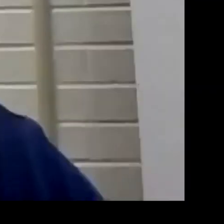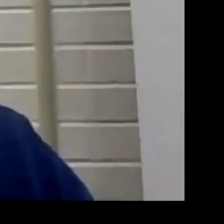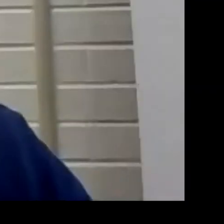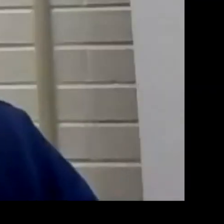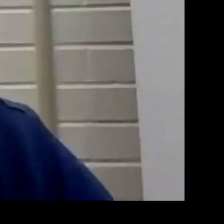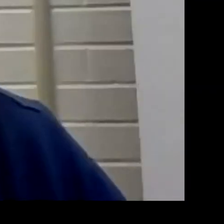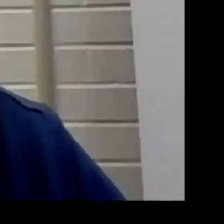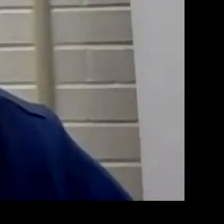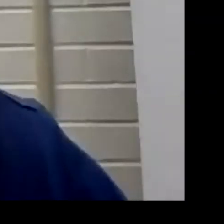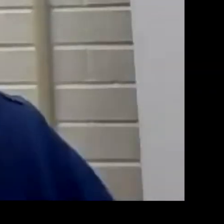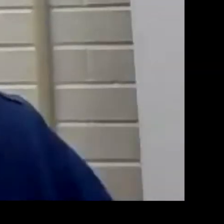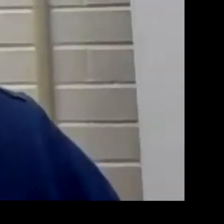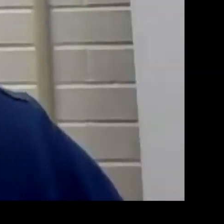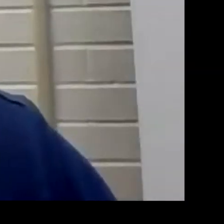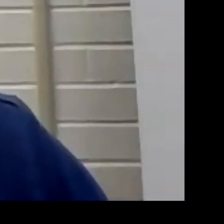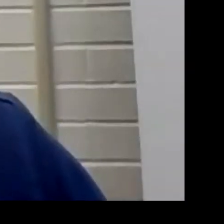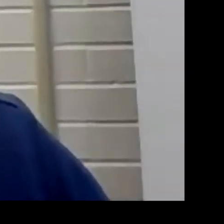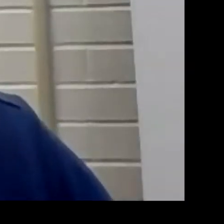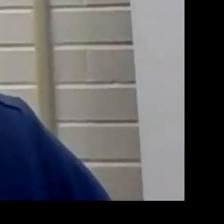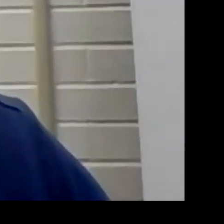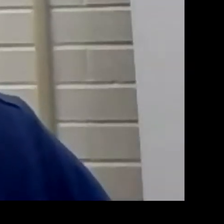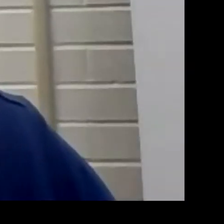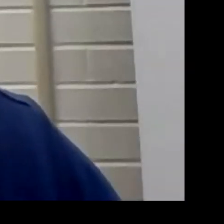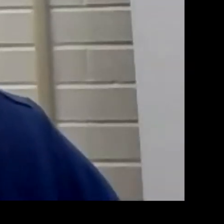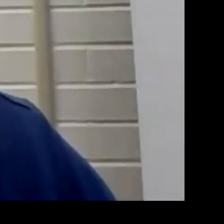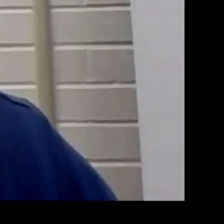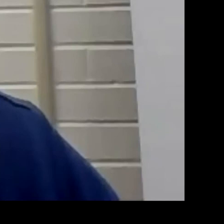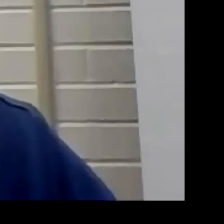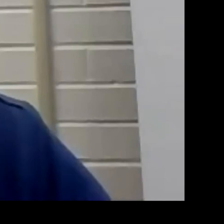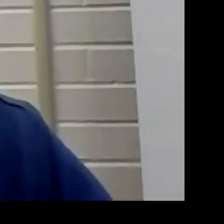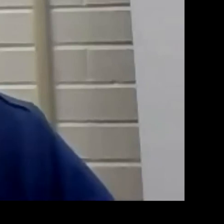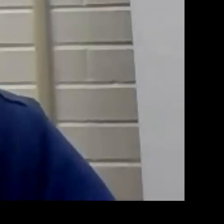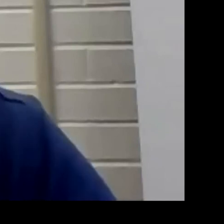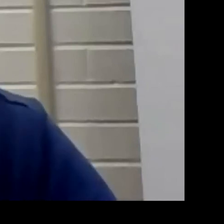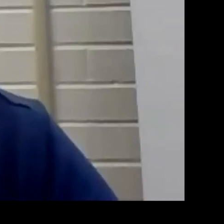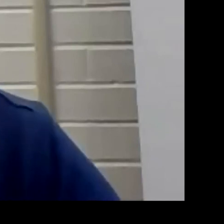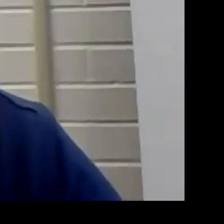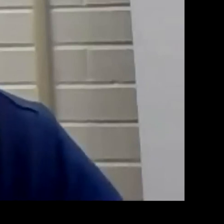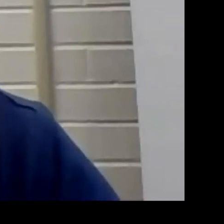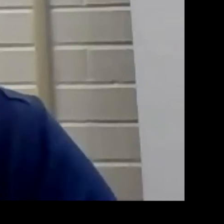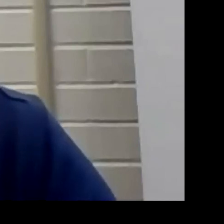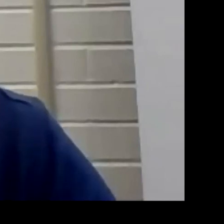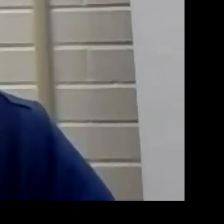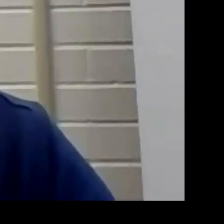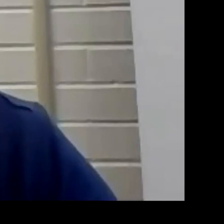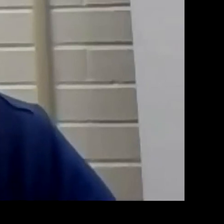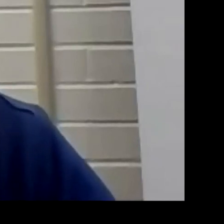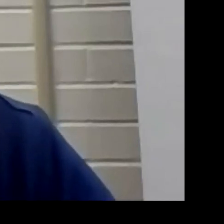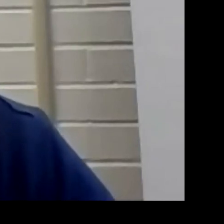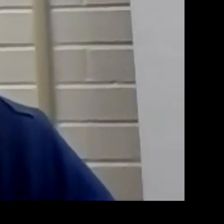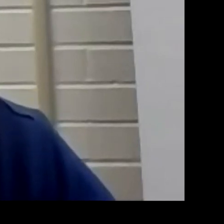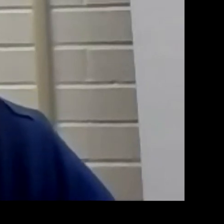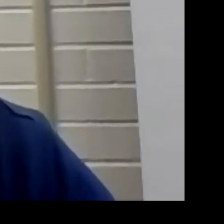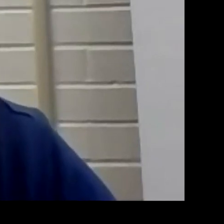Yeah. So thank you, Mr. Vasquez. I had the great opportunity to go out to a couple of